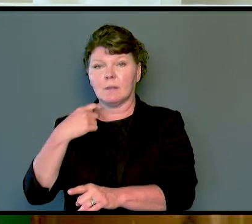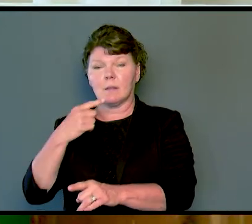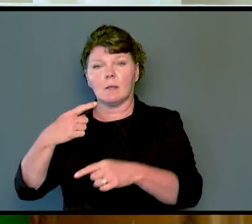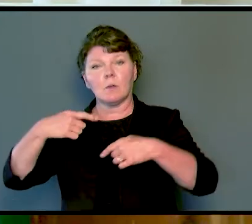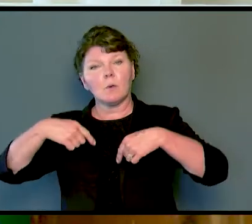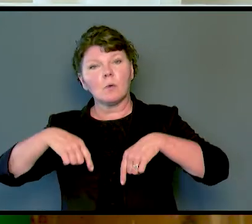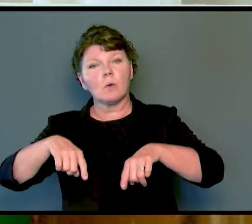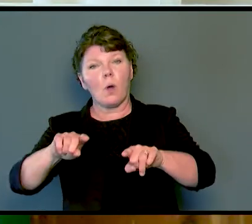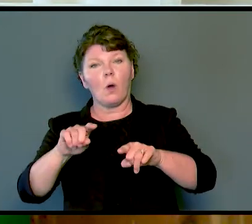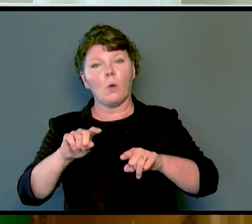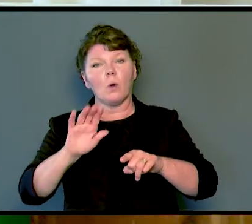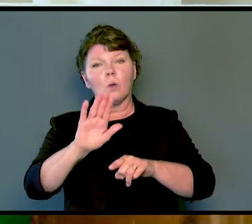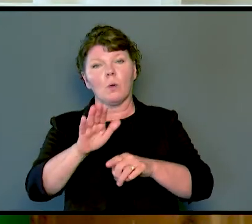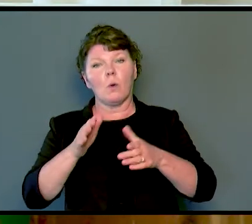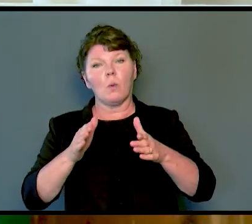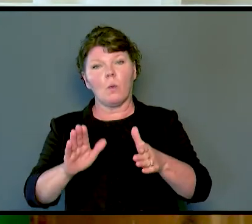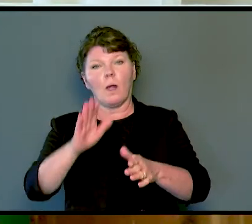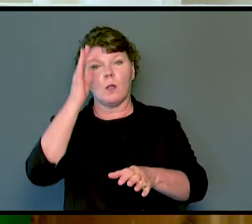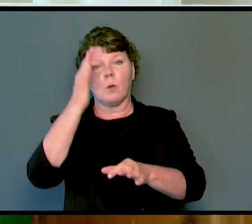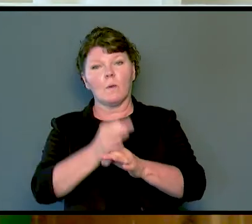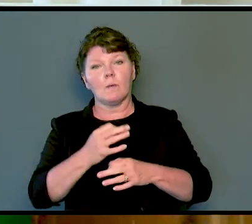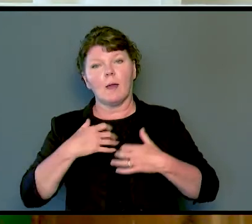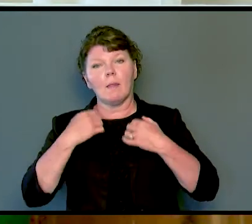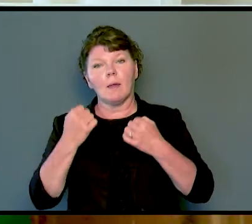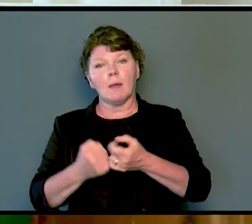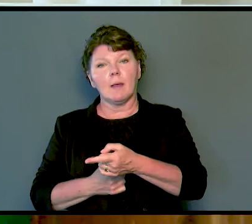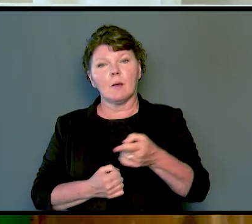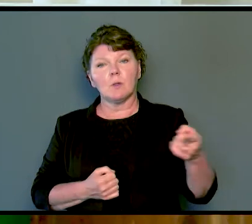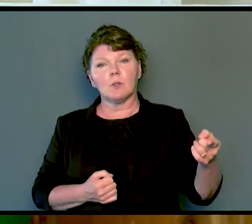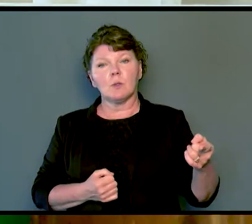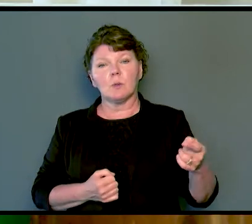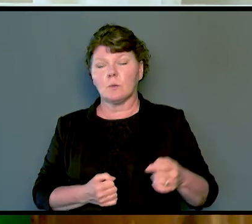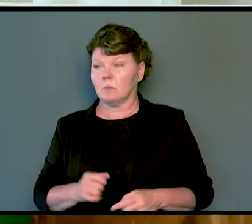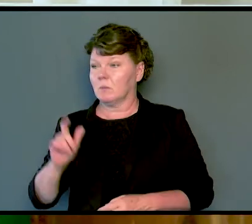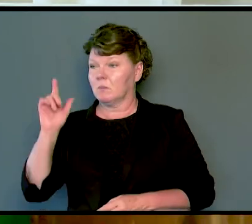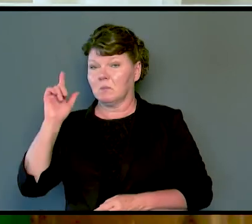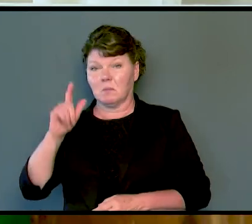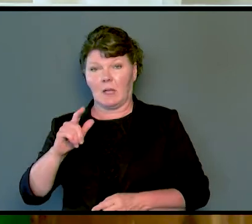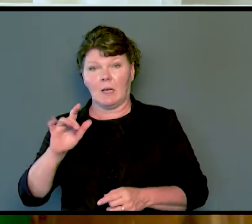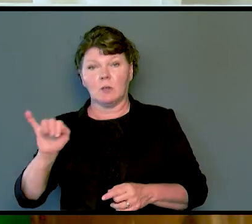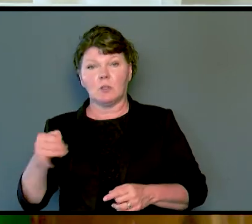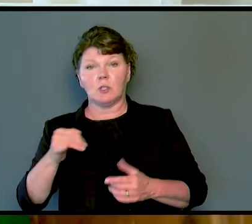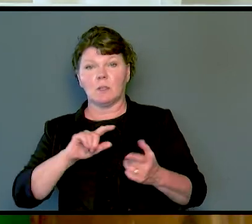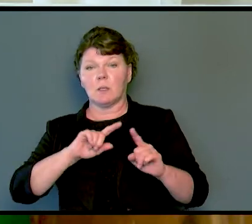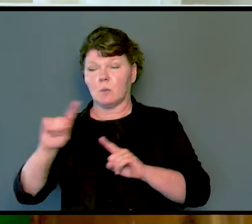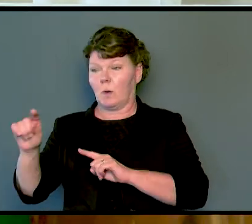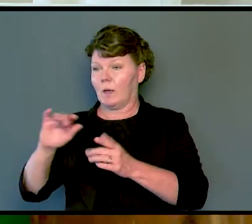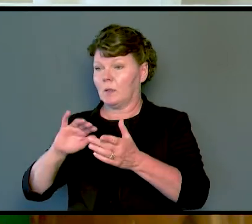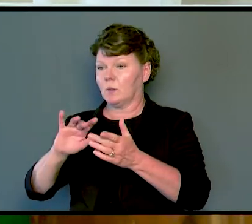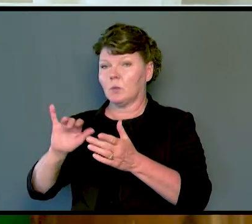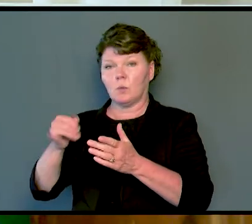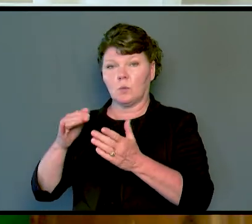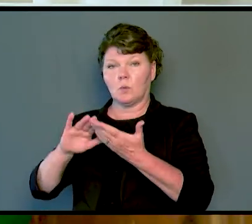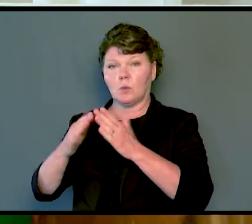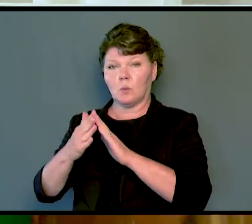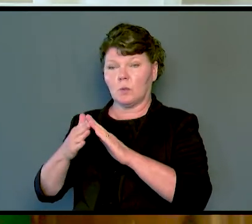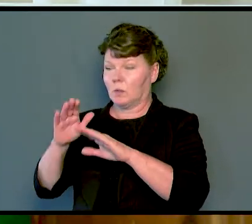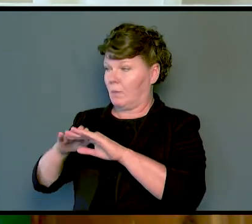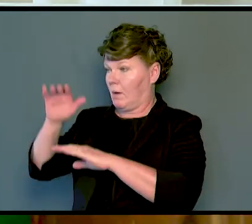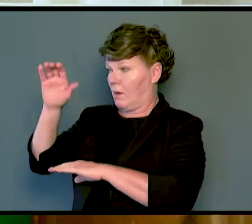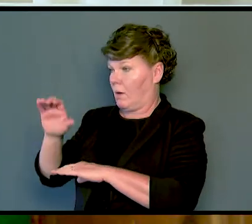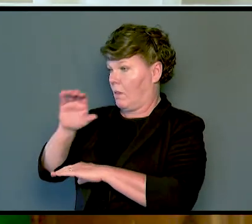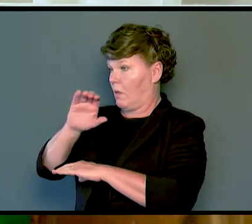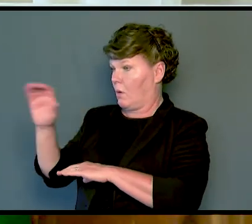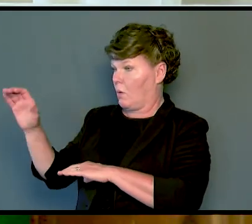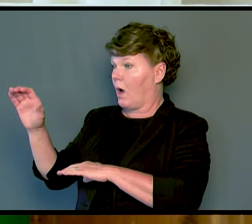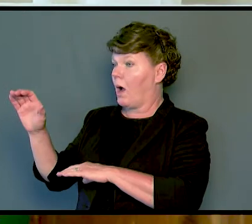your way. Your faith has made you well. Jesus later would go to Jerusalem to go to the cross to die for our sins